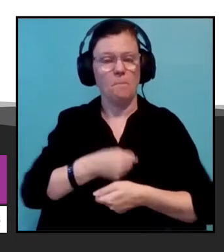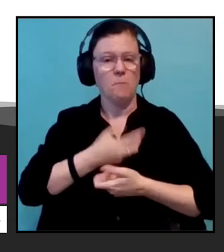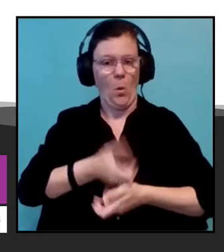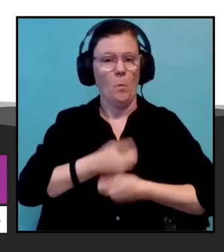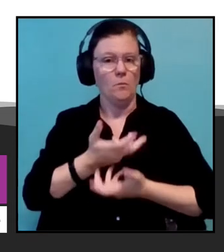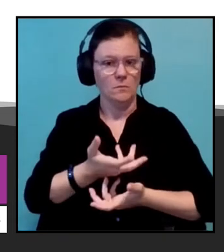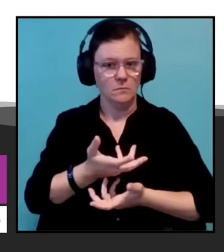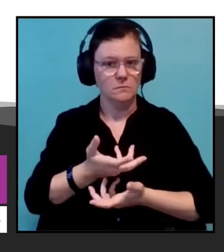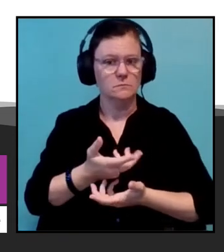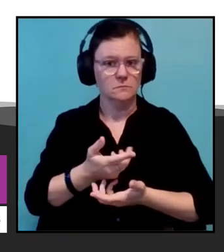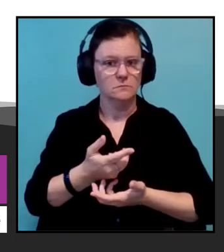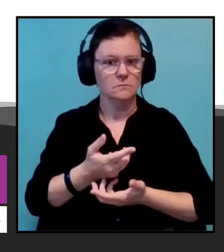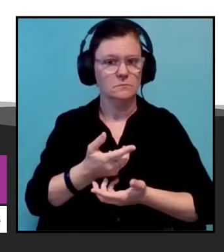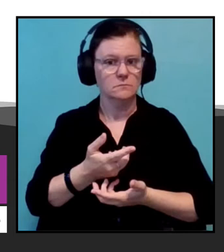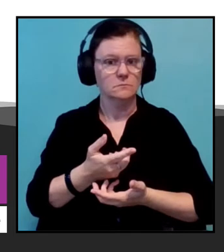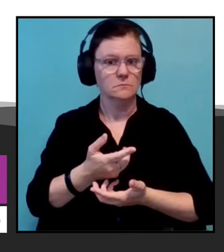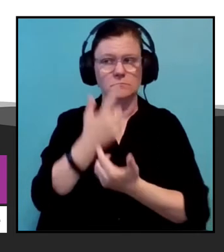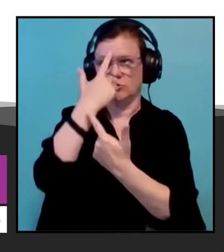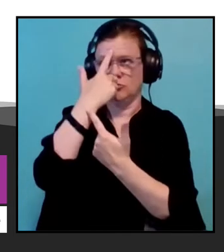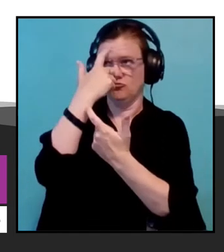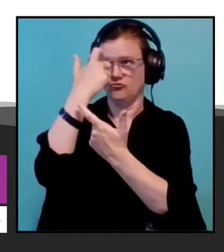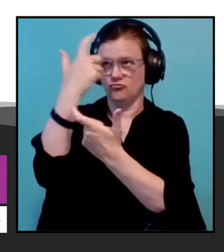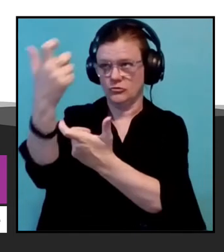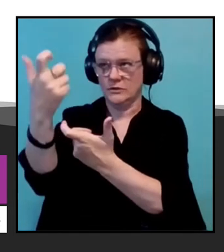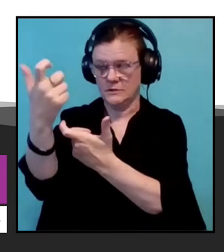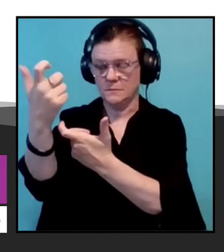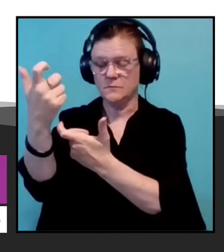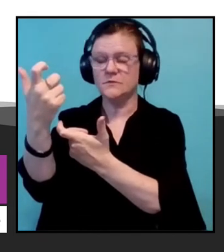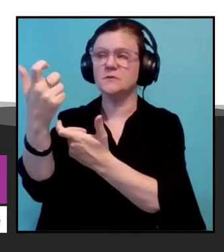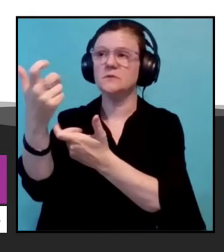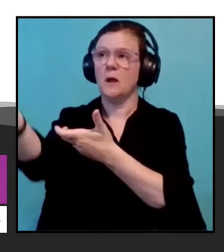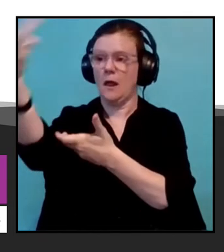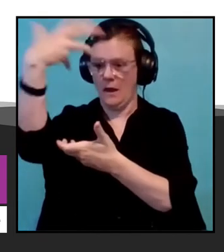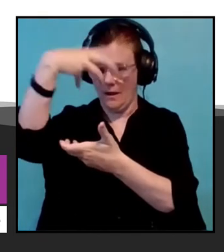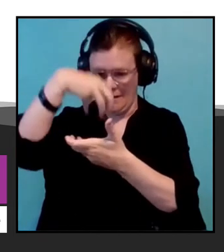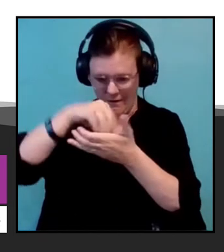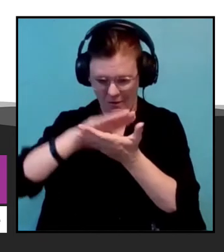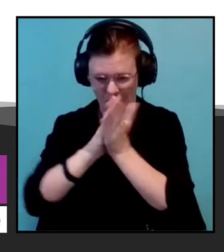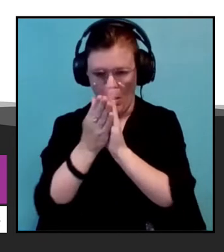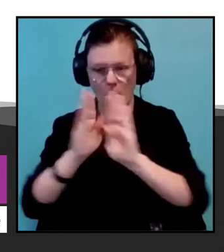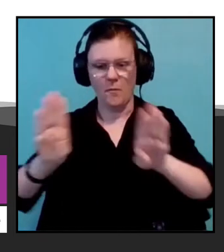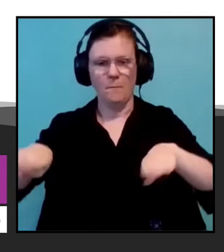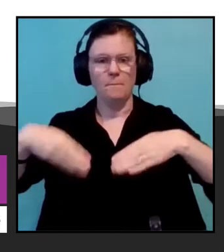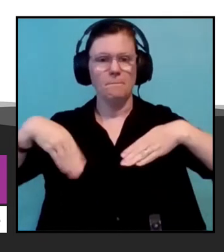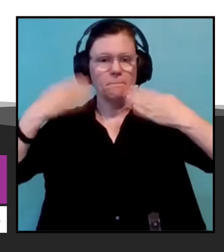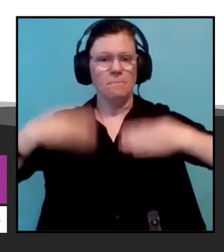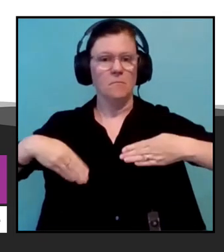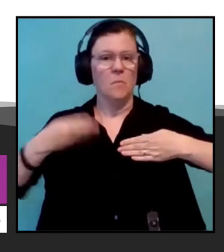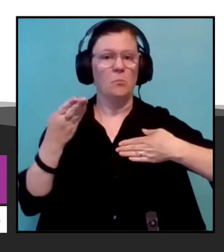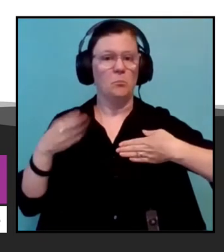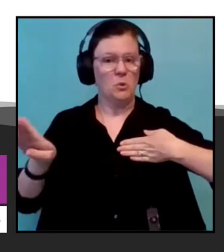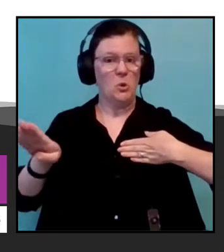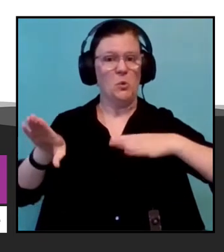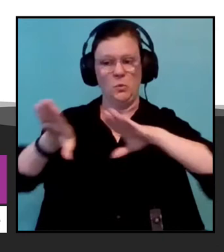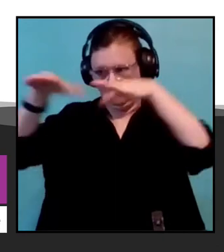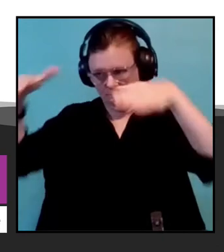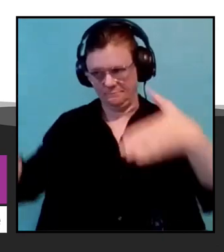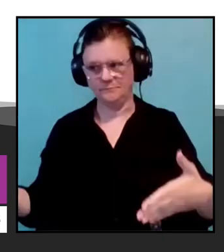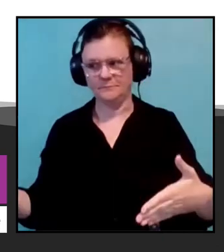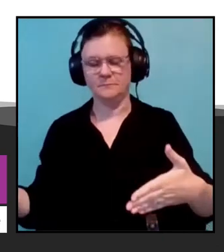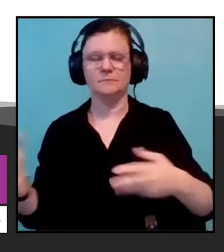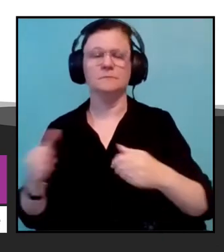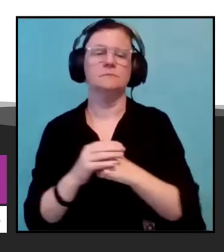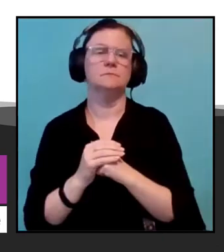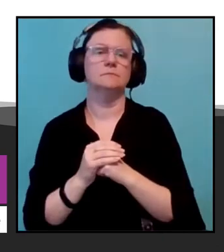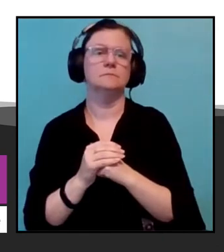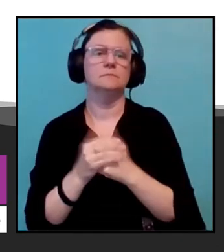that talks about bringing dreams and wrapping it in a blue cloud cloth. So that was the inspiration behind that. So I'm going to